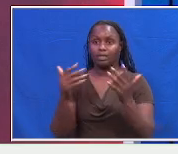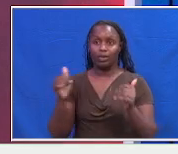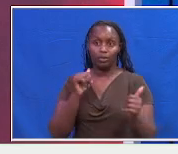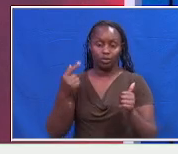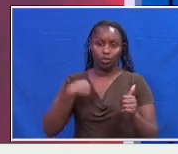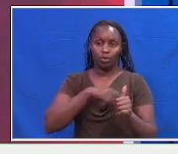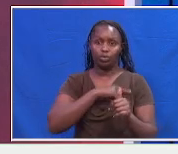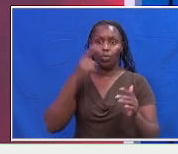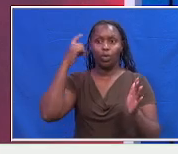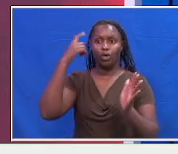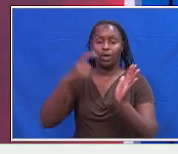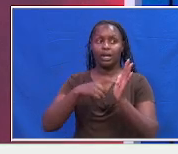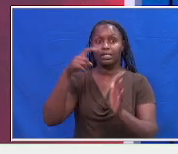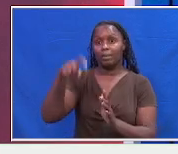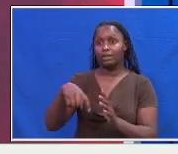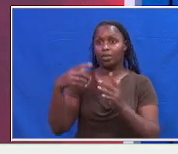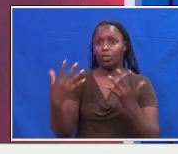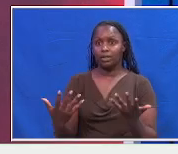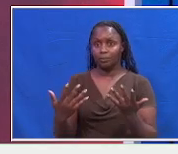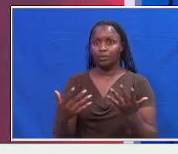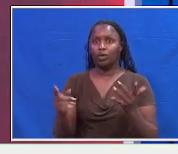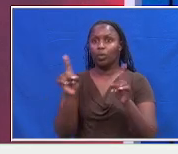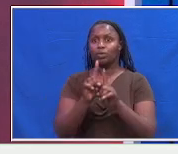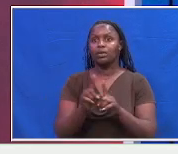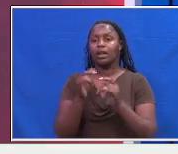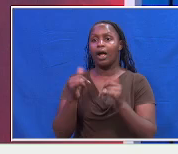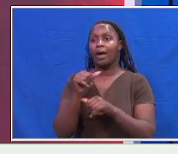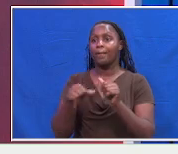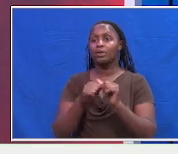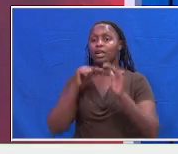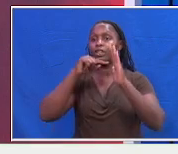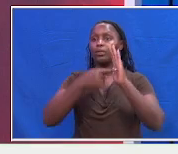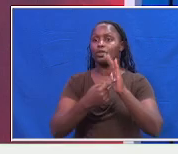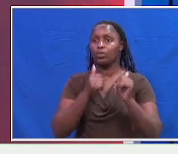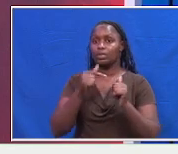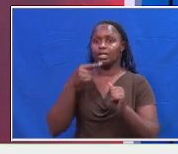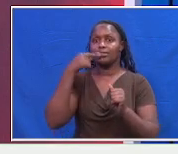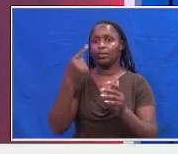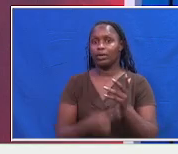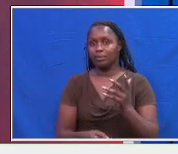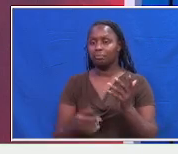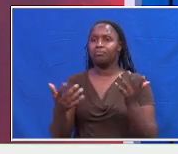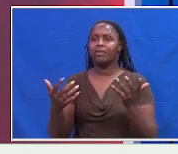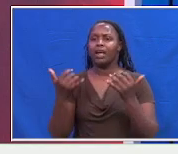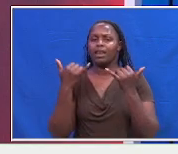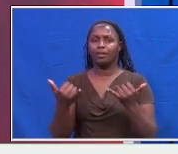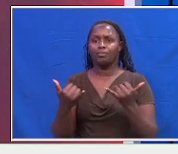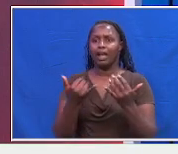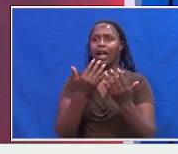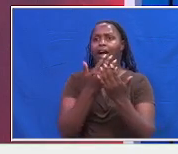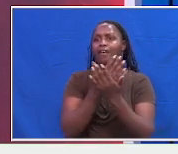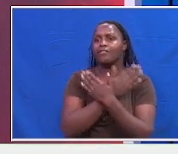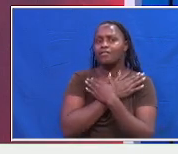also recognize is the non-NATO, and this is back to the point that was being made before, the non-NATO ally is not